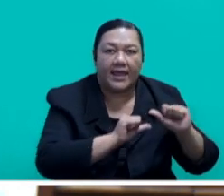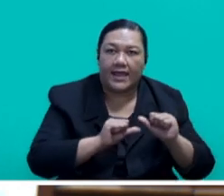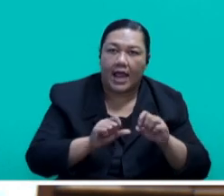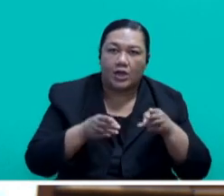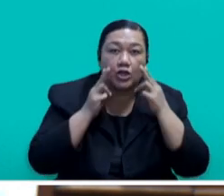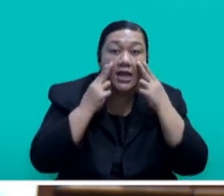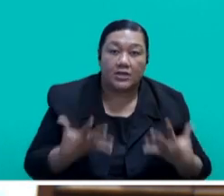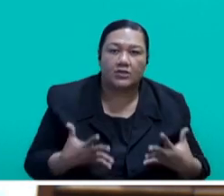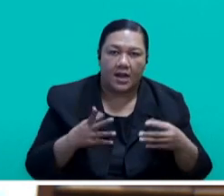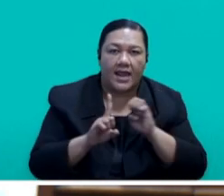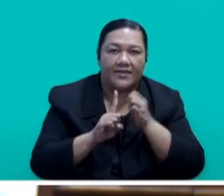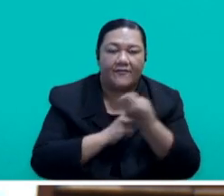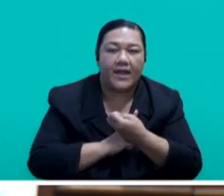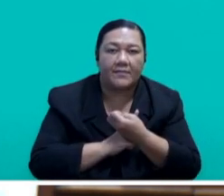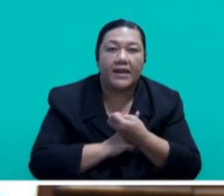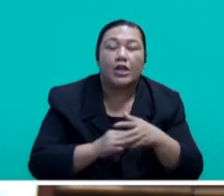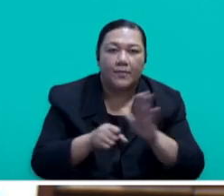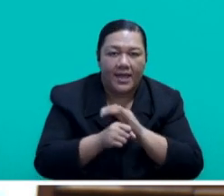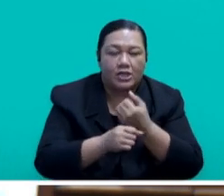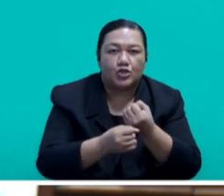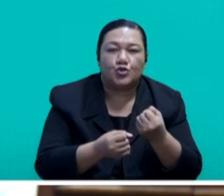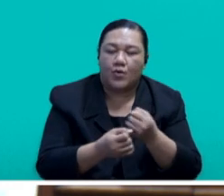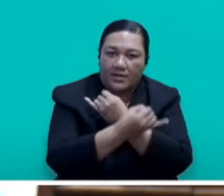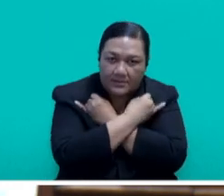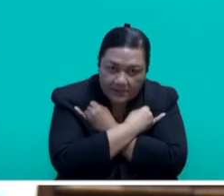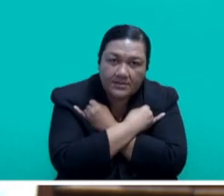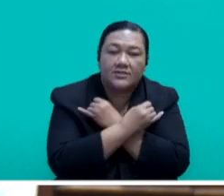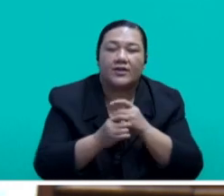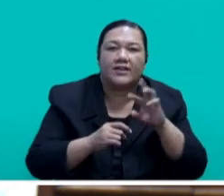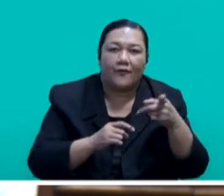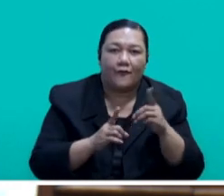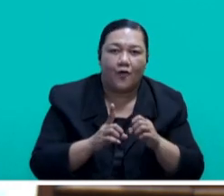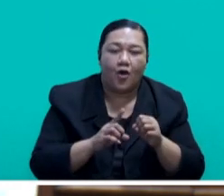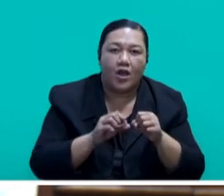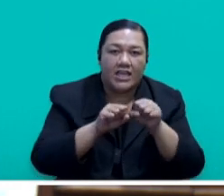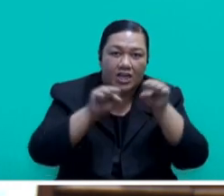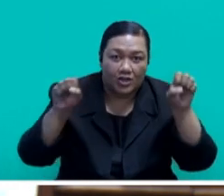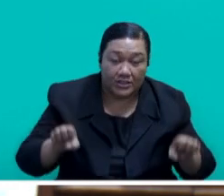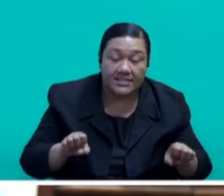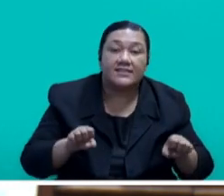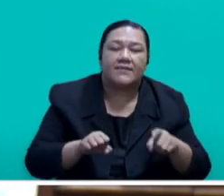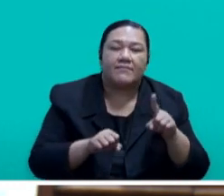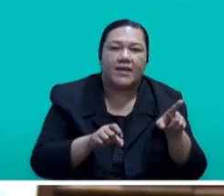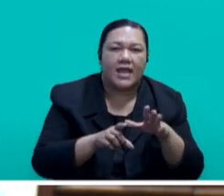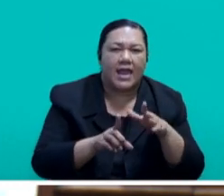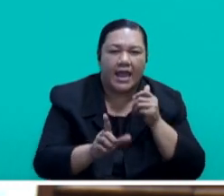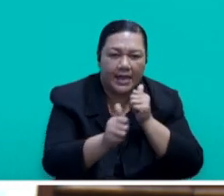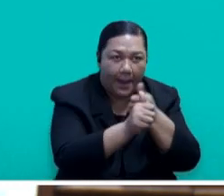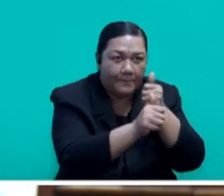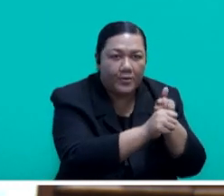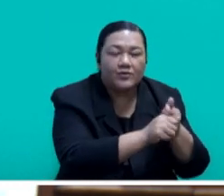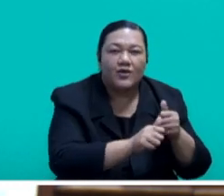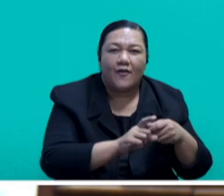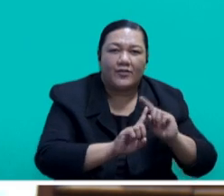ensuring ecosystem integrity through an integrated, expedient approach, ensuring an equilibrium